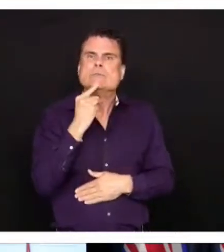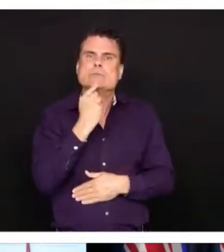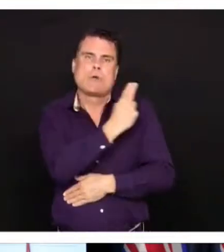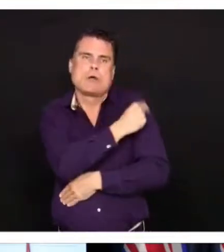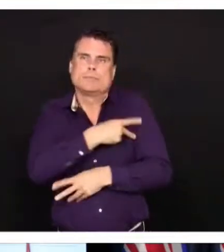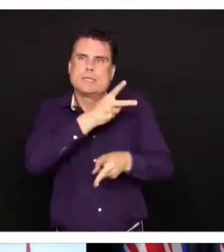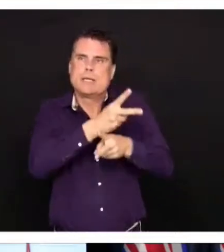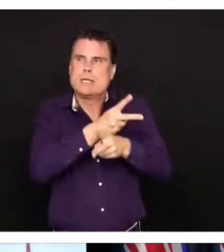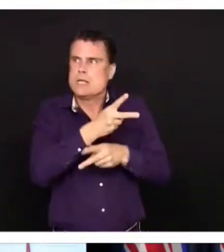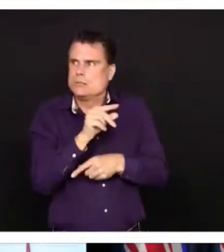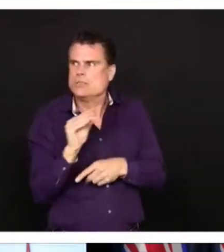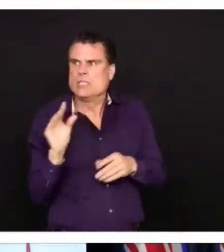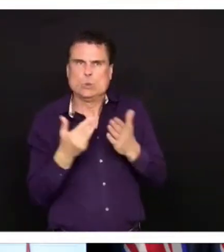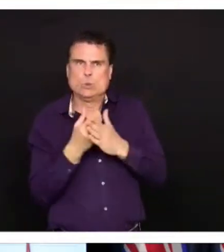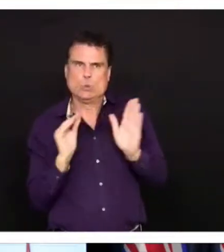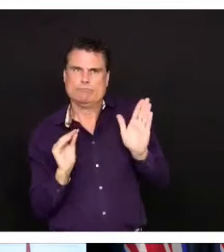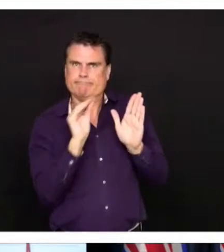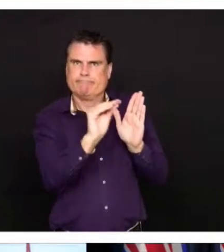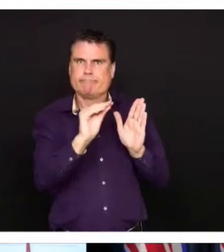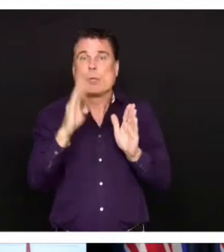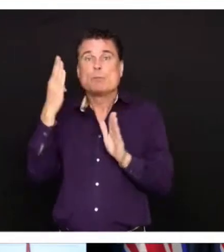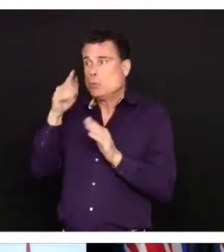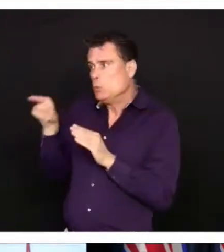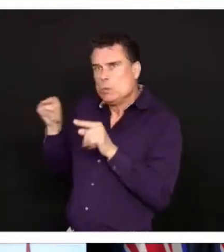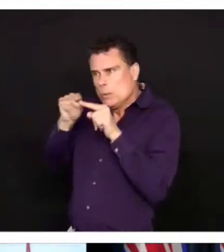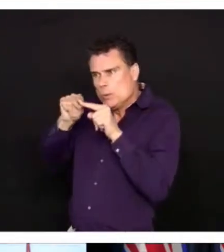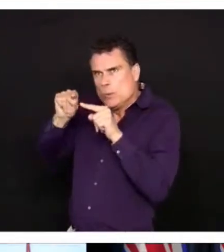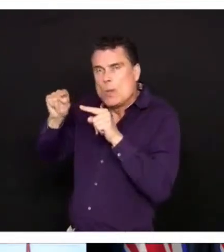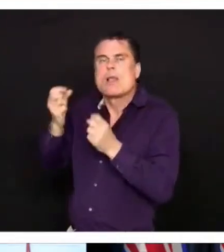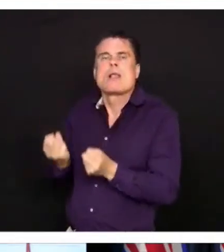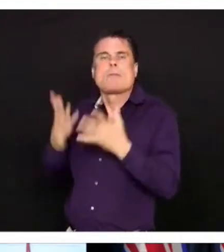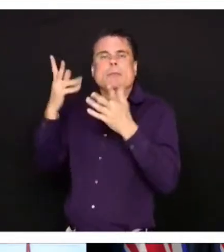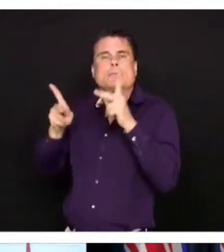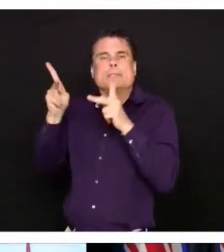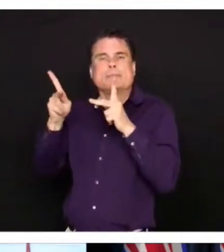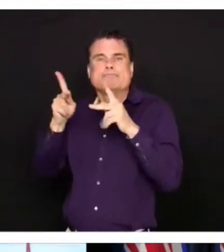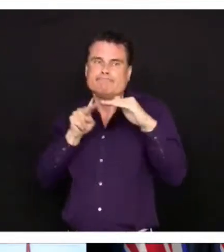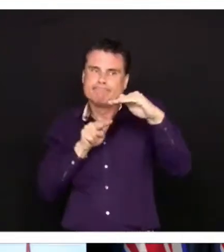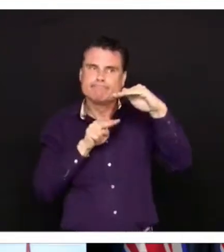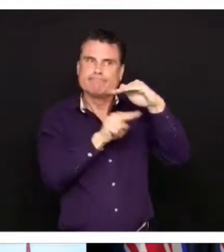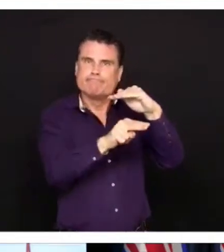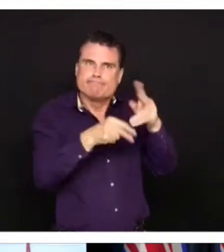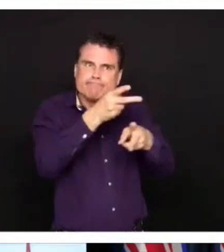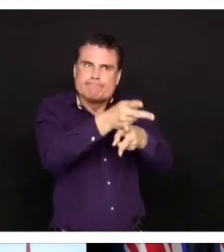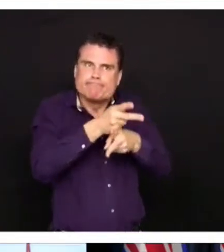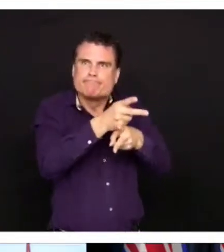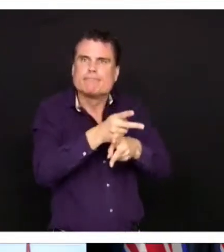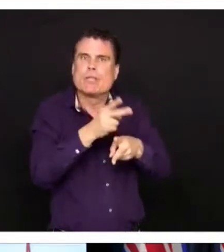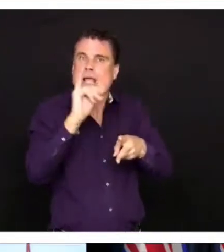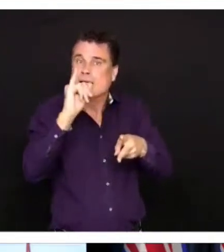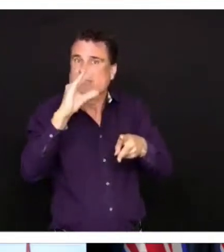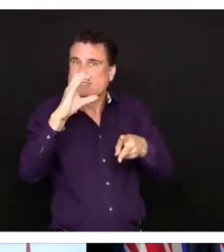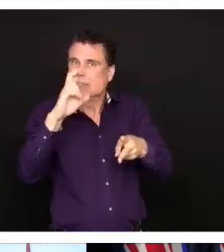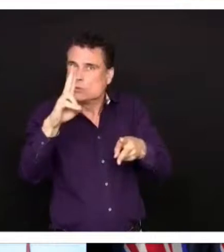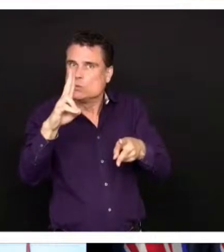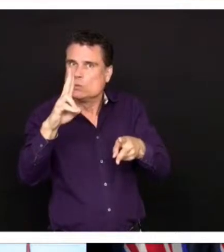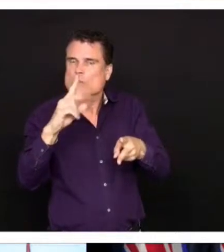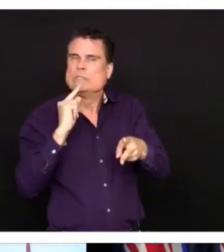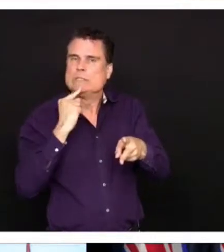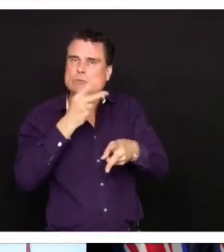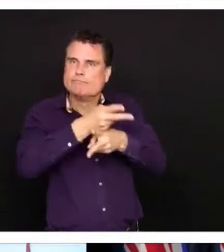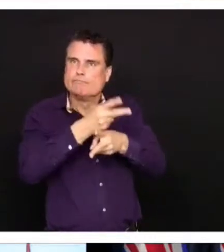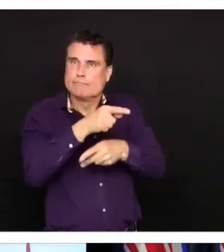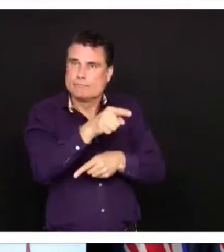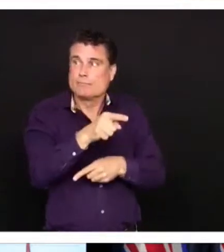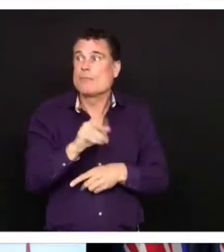And also what we've plotted is the yellow line is the number of people who have died from COVID-19 in British Columbia. And of